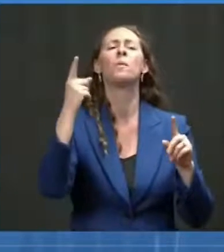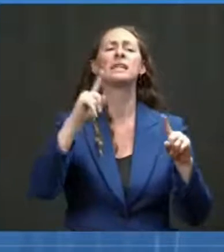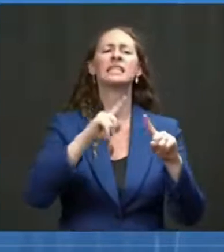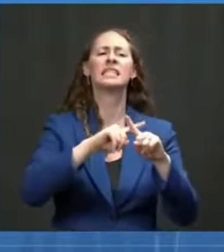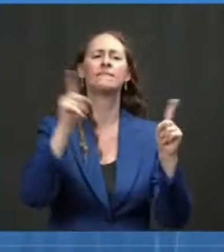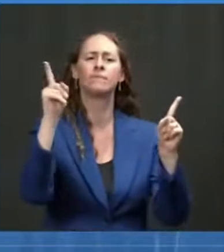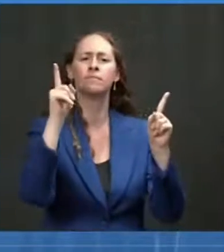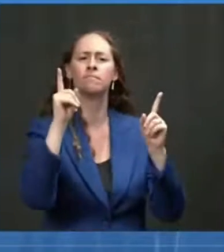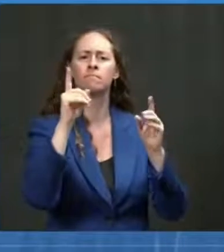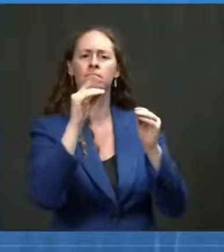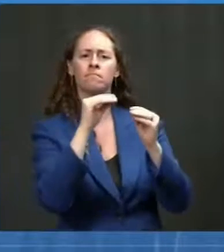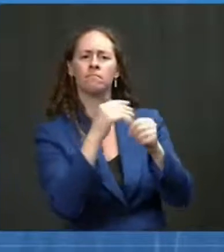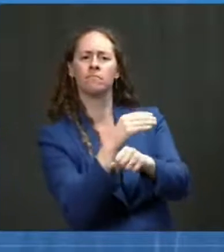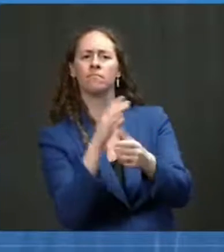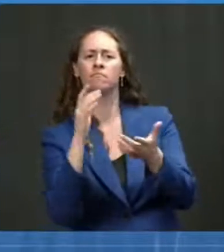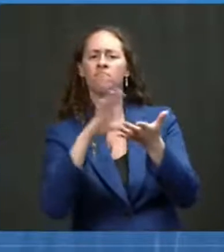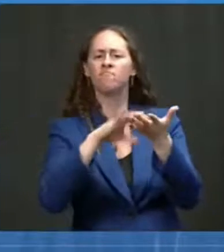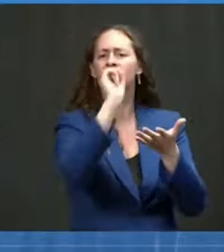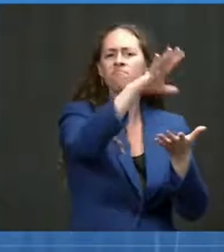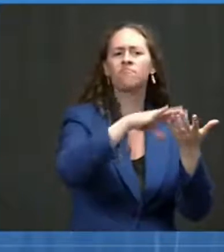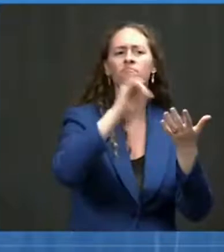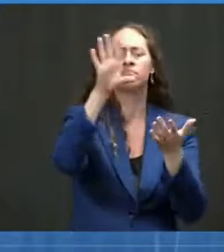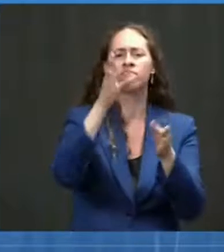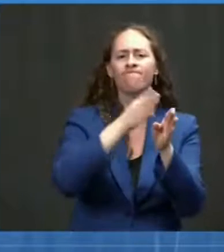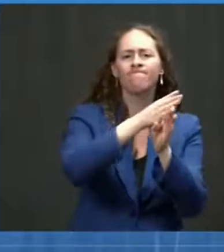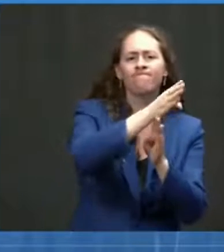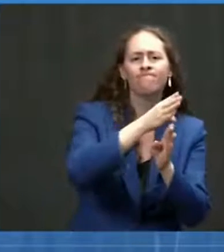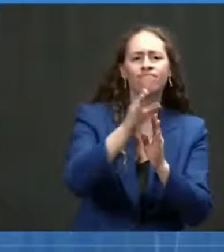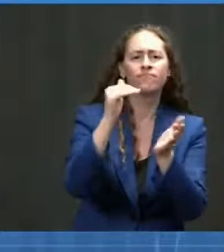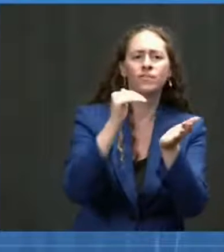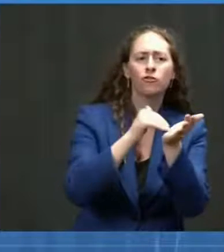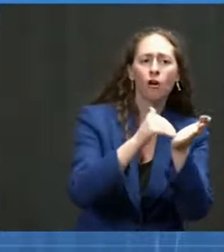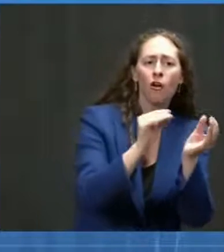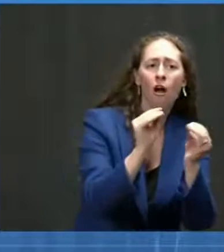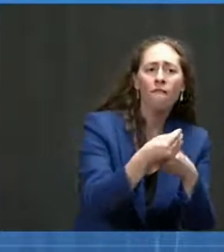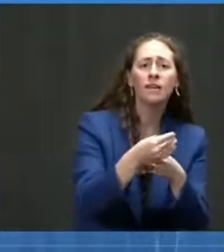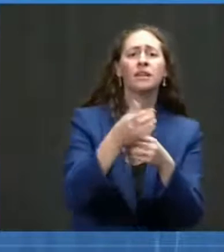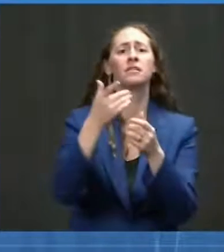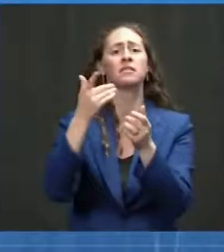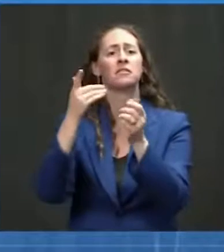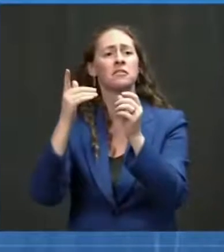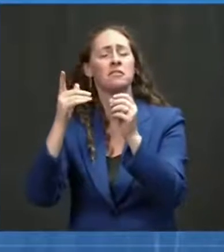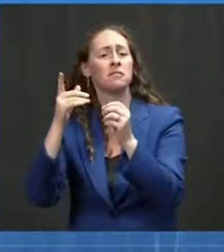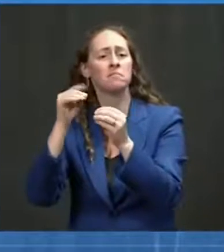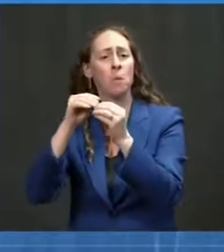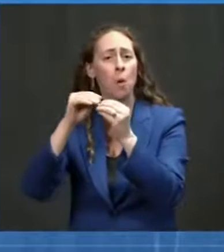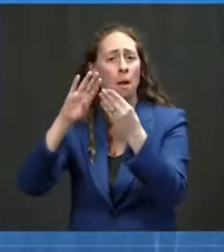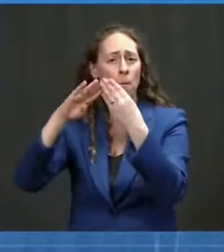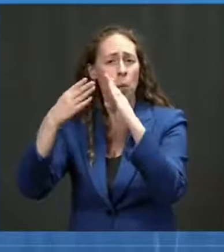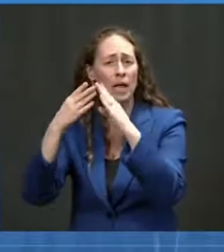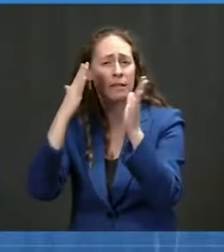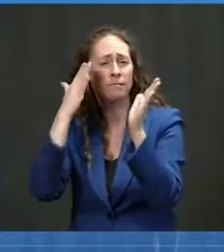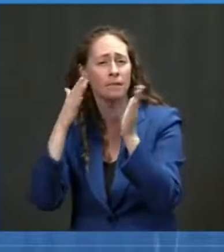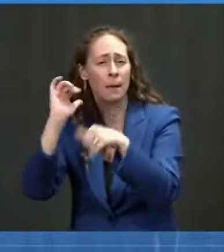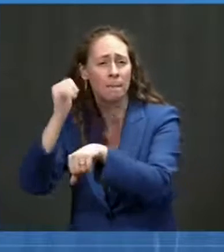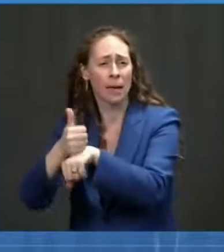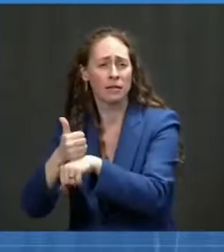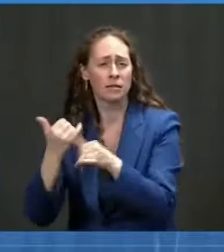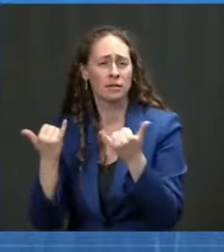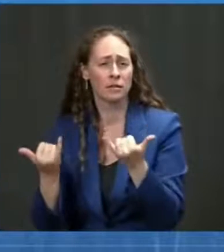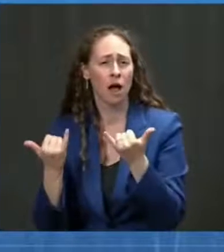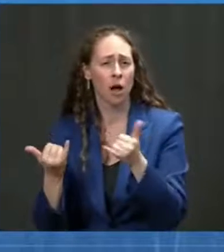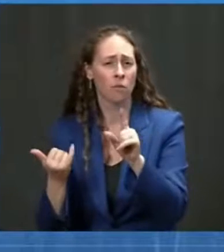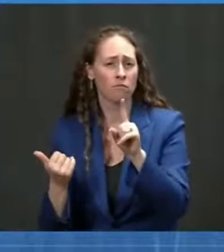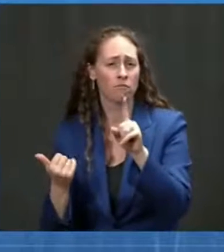continue to be the intermediary for managing that and distributing that? And secondly, for Dr. Fauci, can you tell